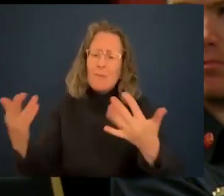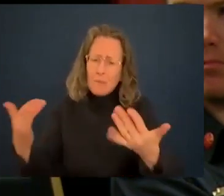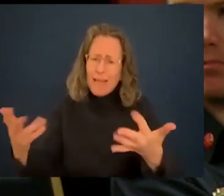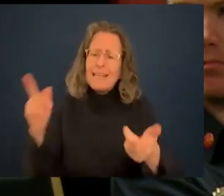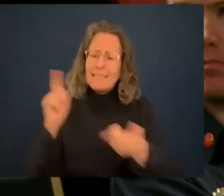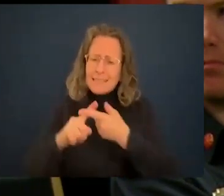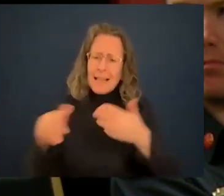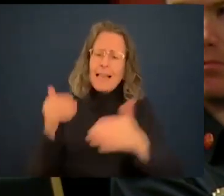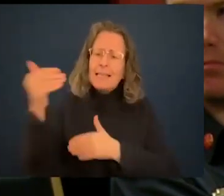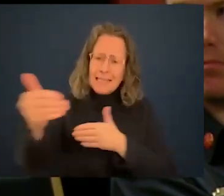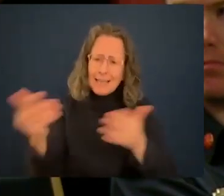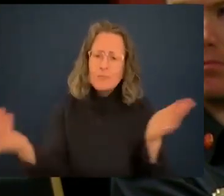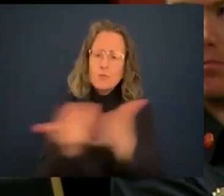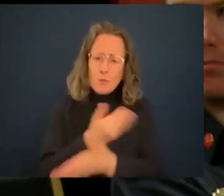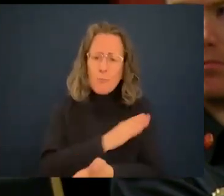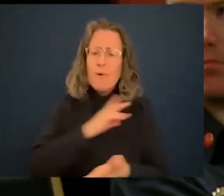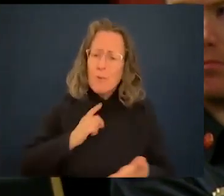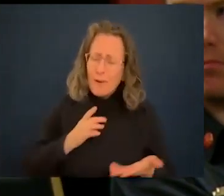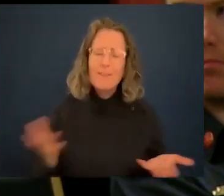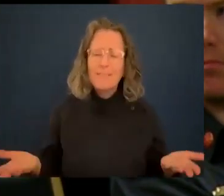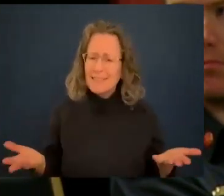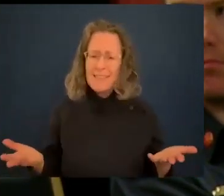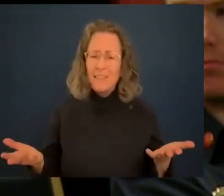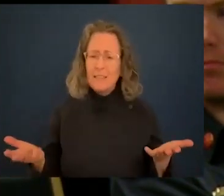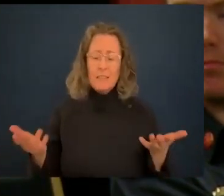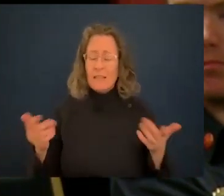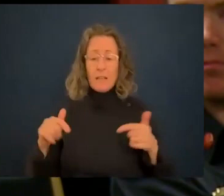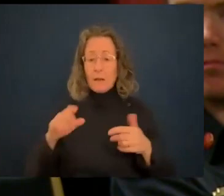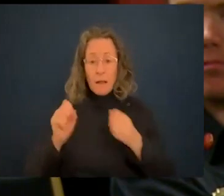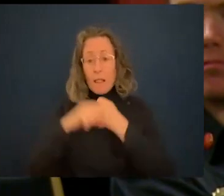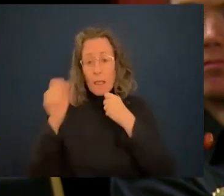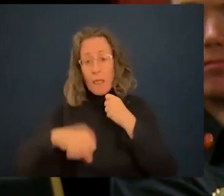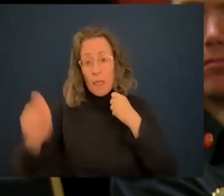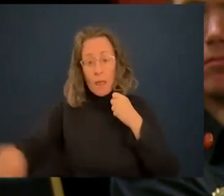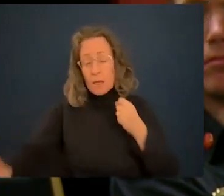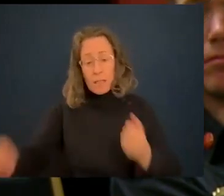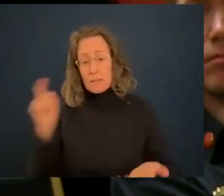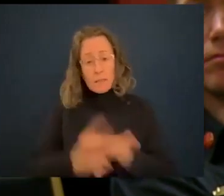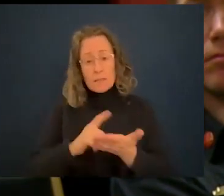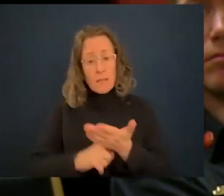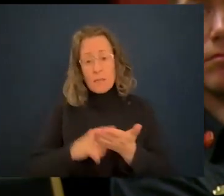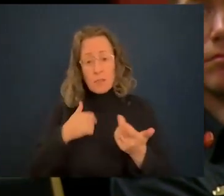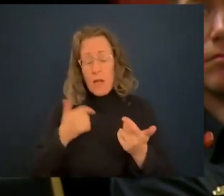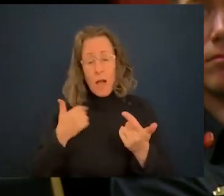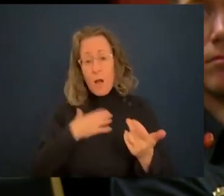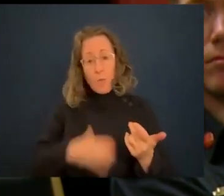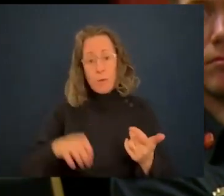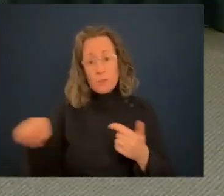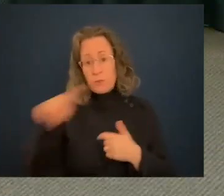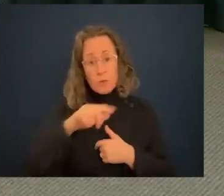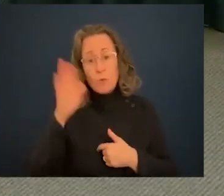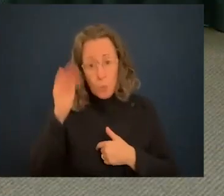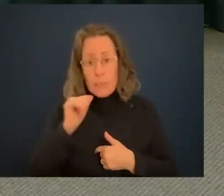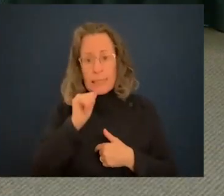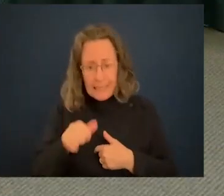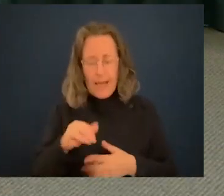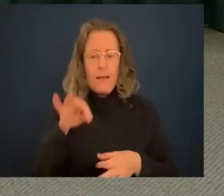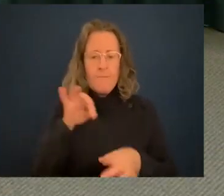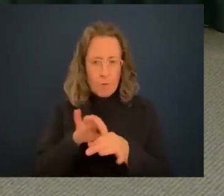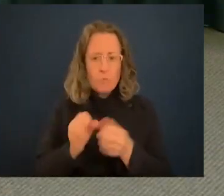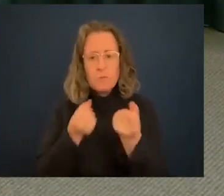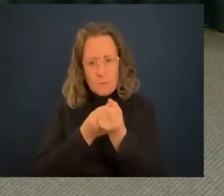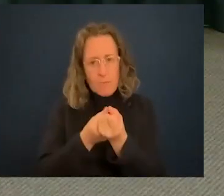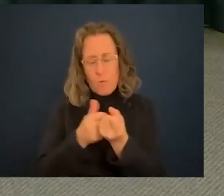when they get to the board there's no reason for this entire discussion and I really wish you wouldn't vote on this tonight thank you great thank you very much Kate